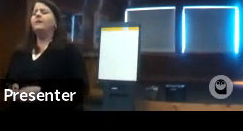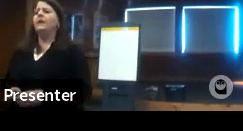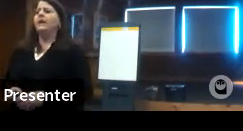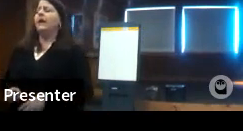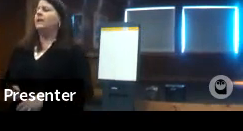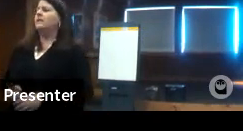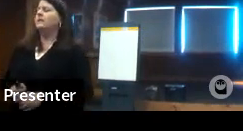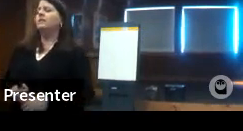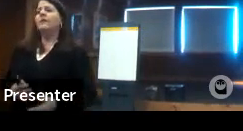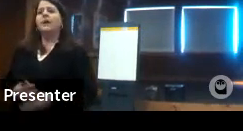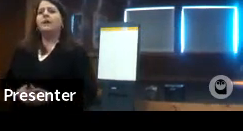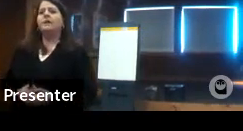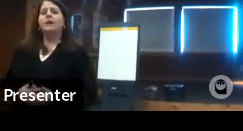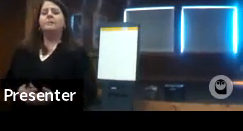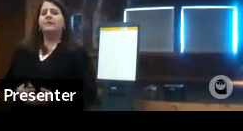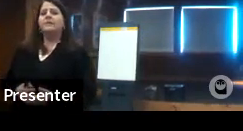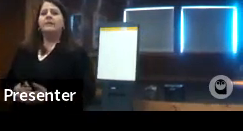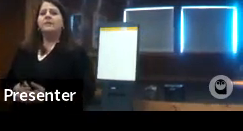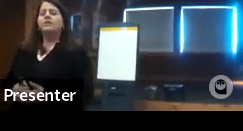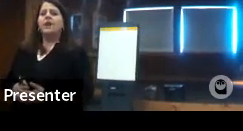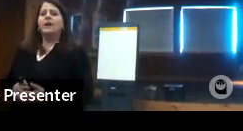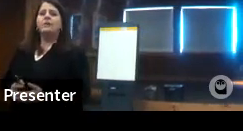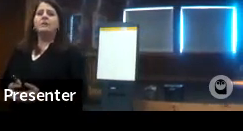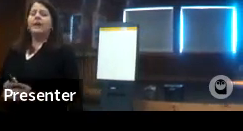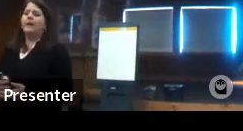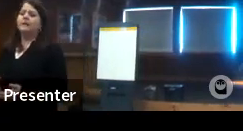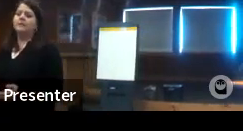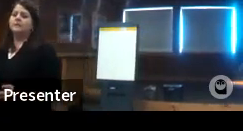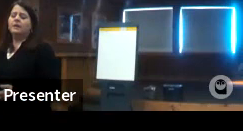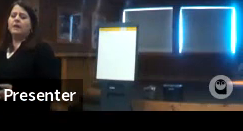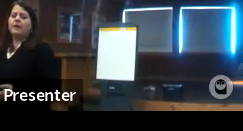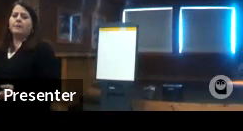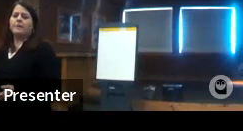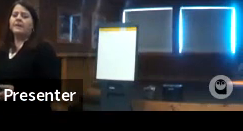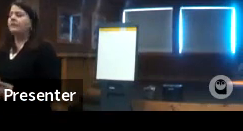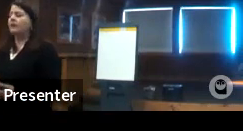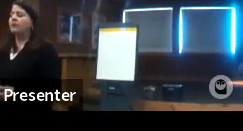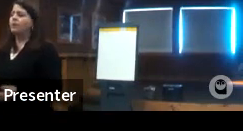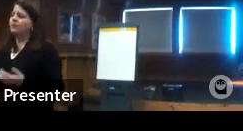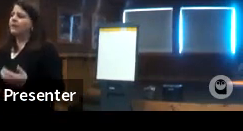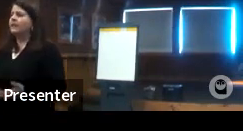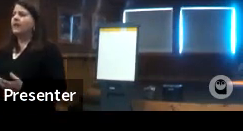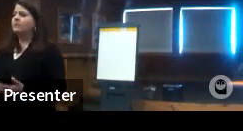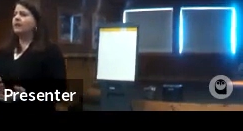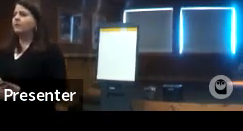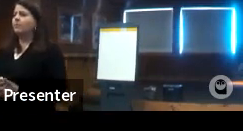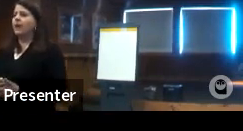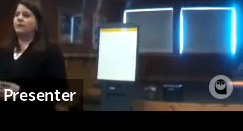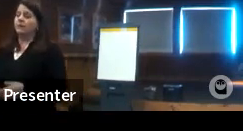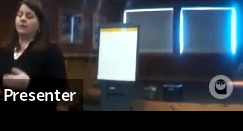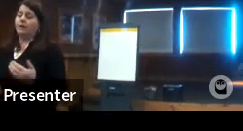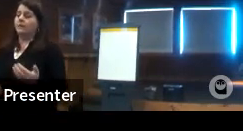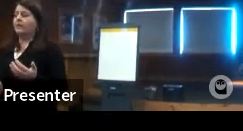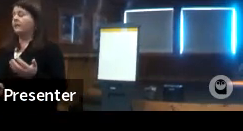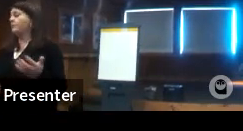but he called me and he says, you know, I've got a domestic violence trial and I wonder if I need an expert, can I run it